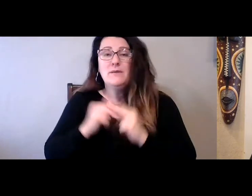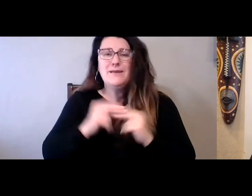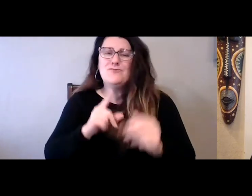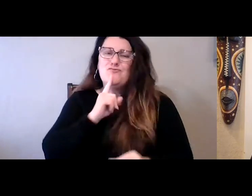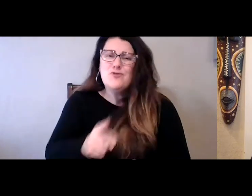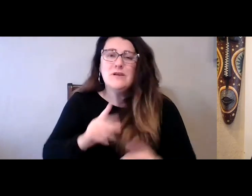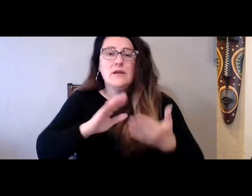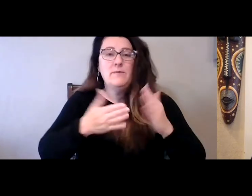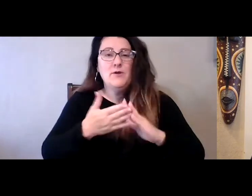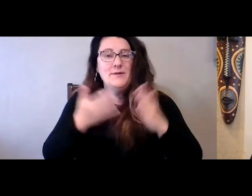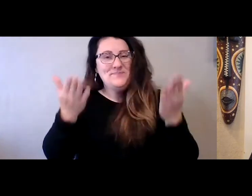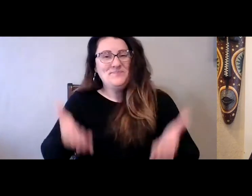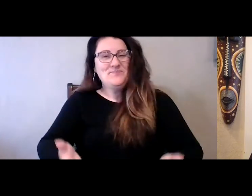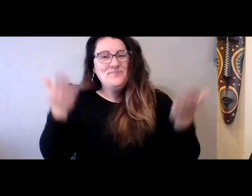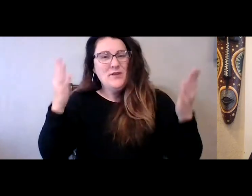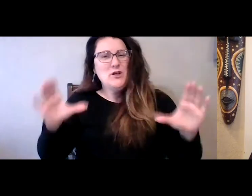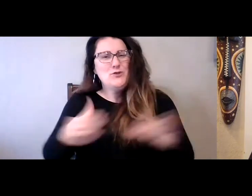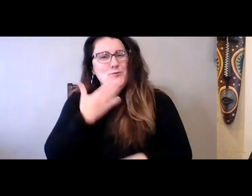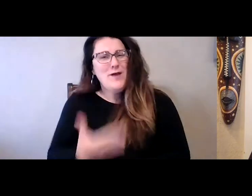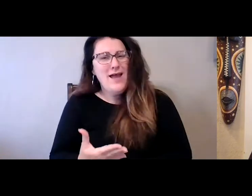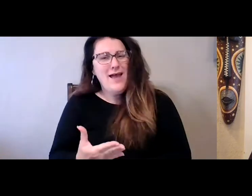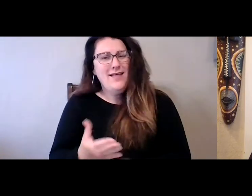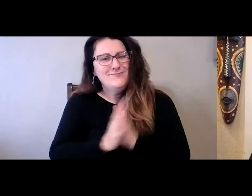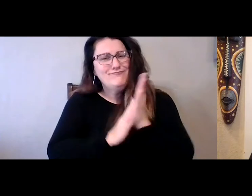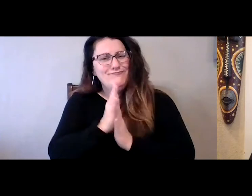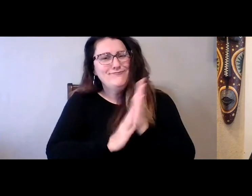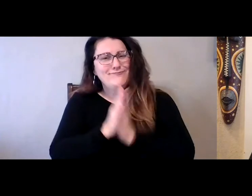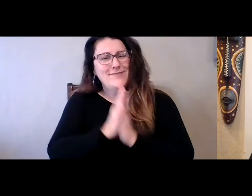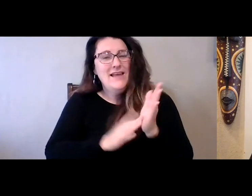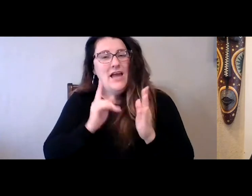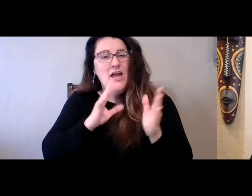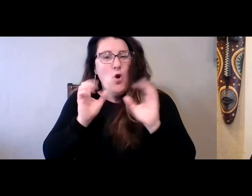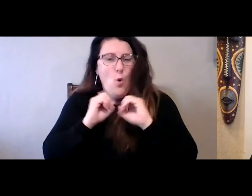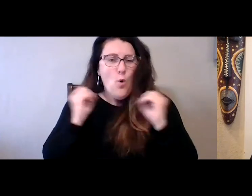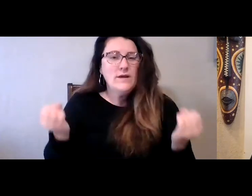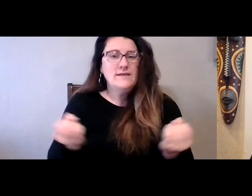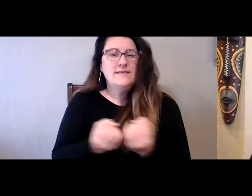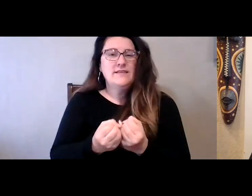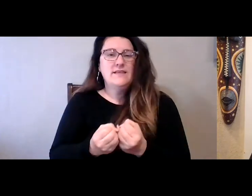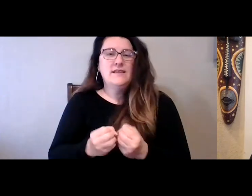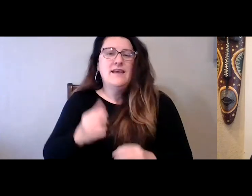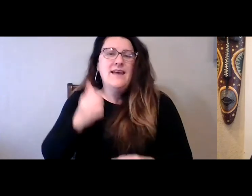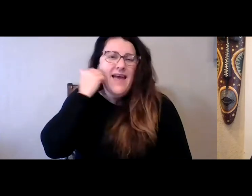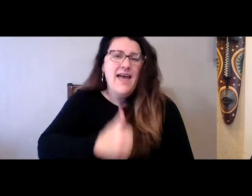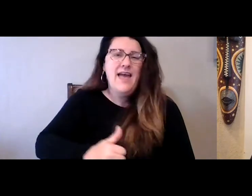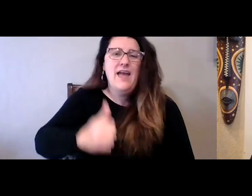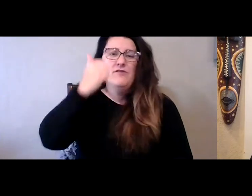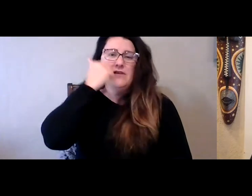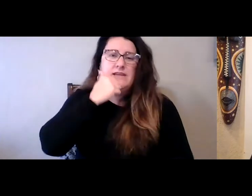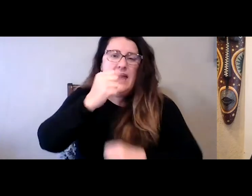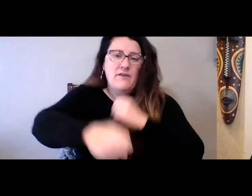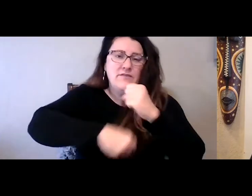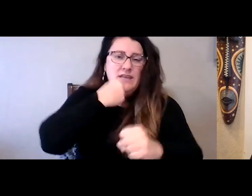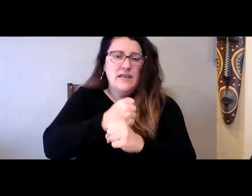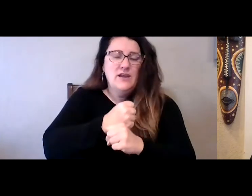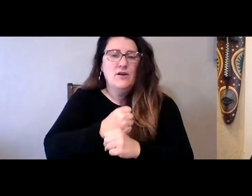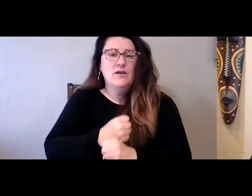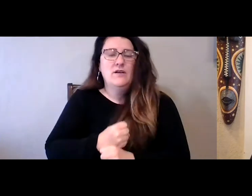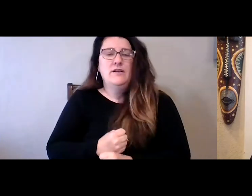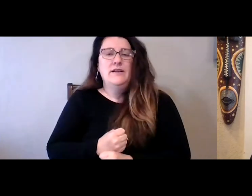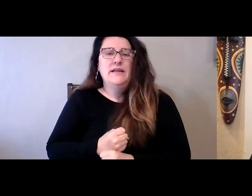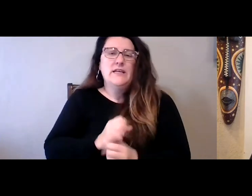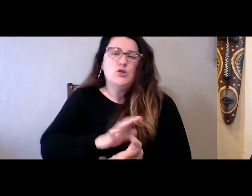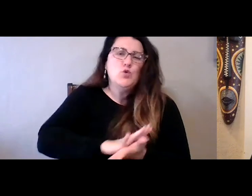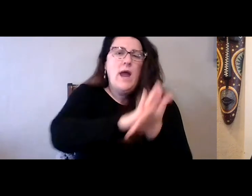community where all of us can thrive. That is what those organizations who are on the ground 365 days a year to transform